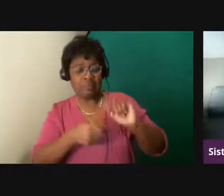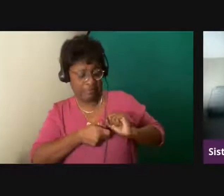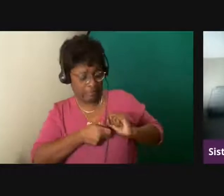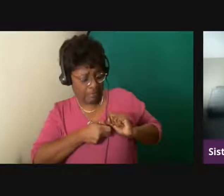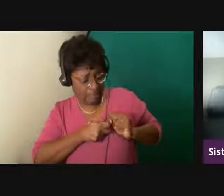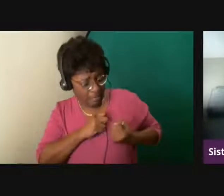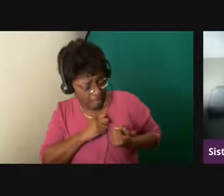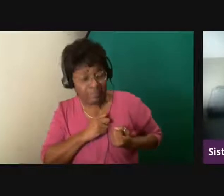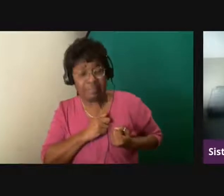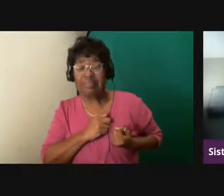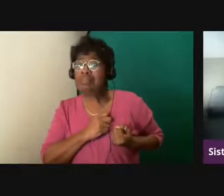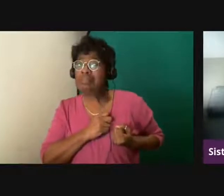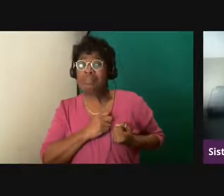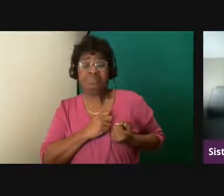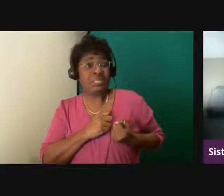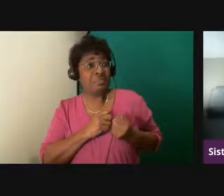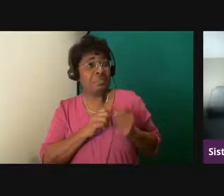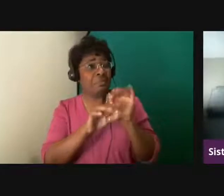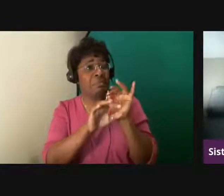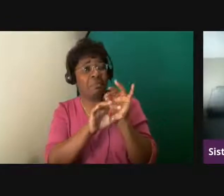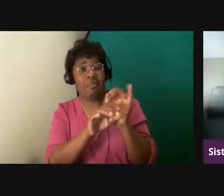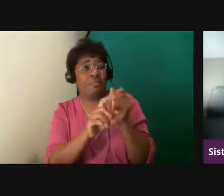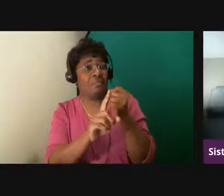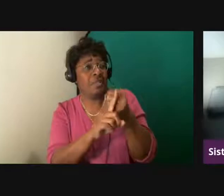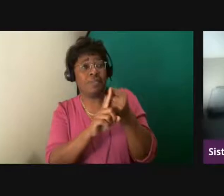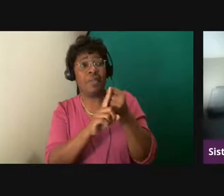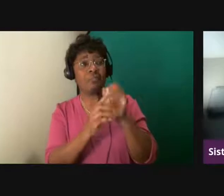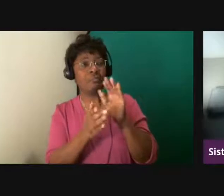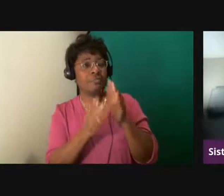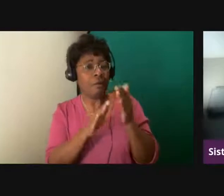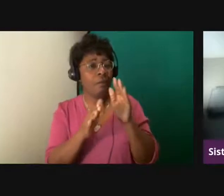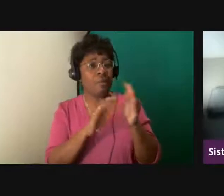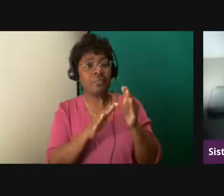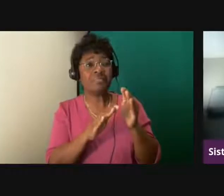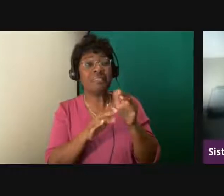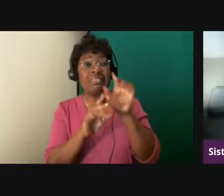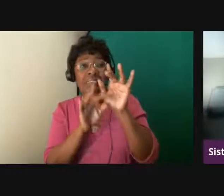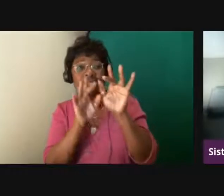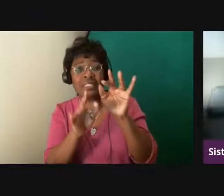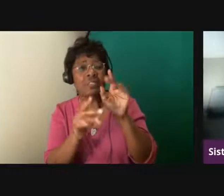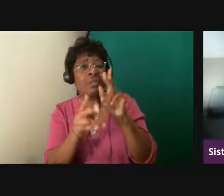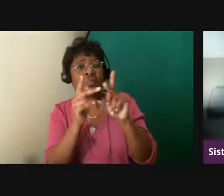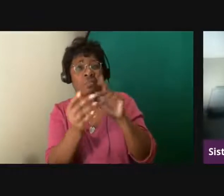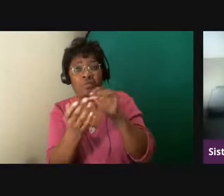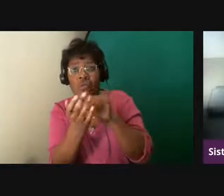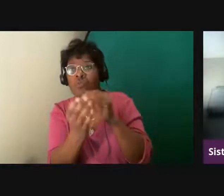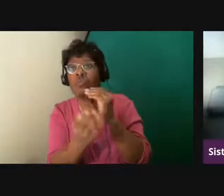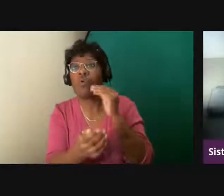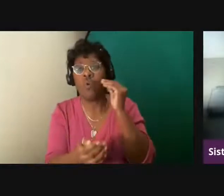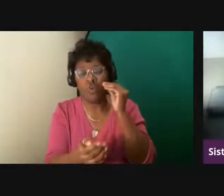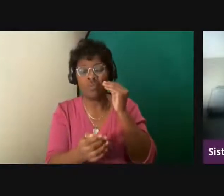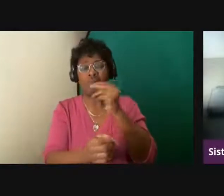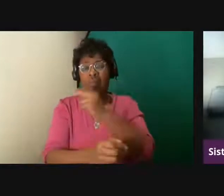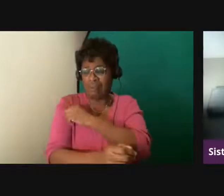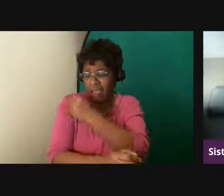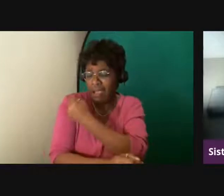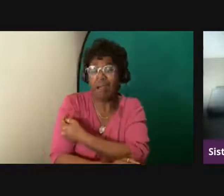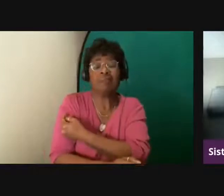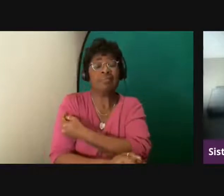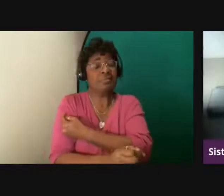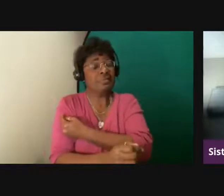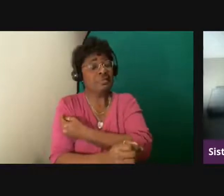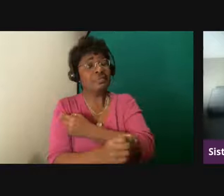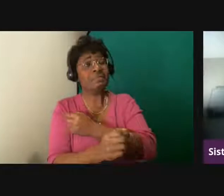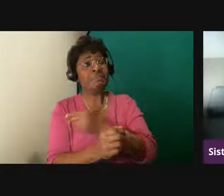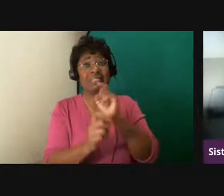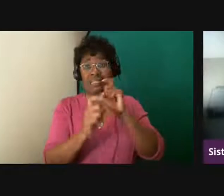That you touch those, Father God, in the nursing homes, Father God. That you touch those that are in the hospitals, Father God. That you give them, Father God,